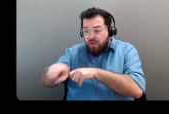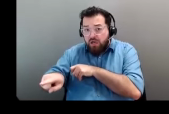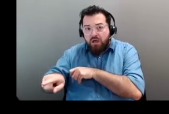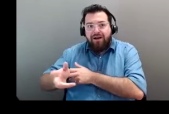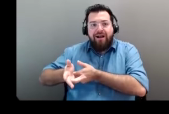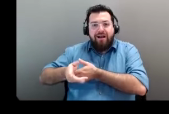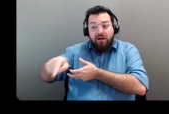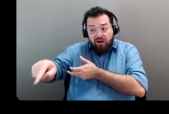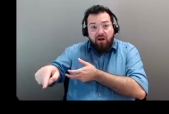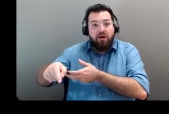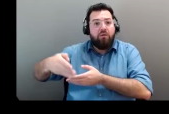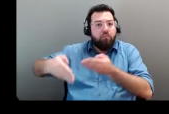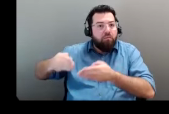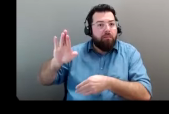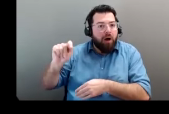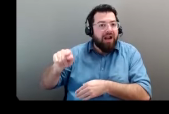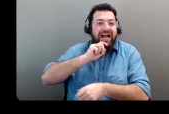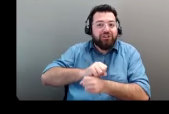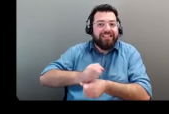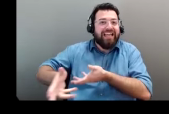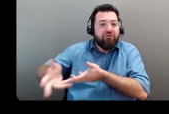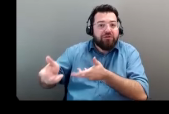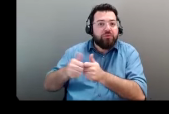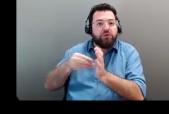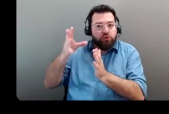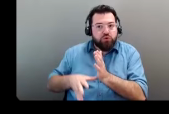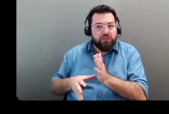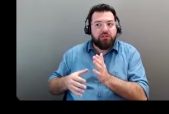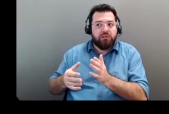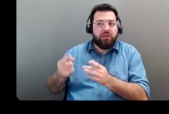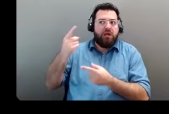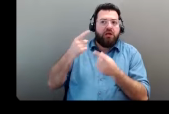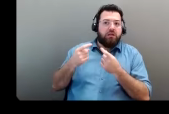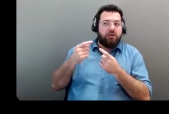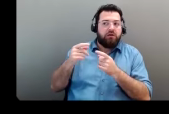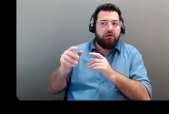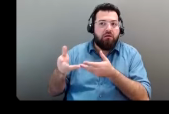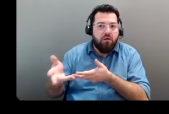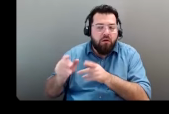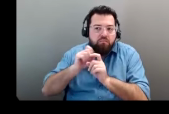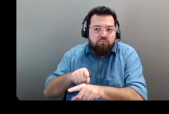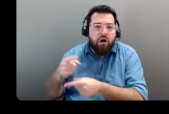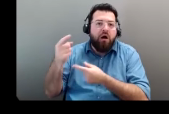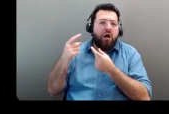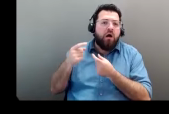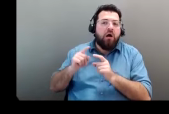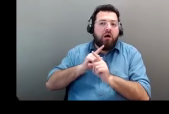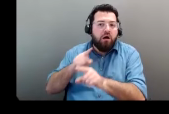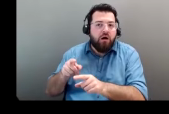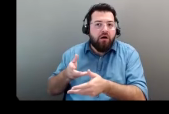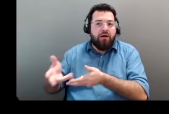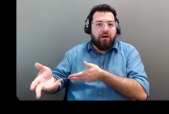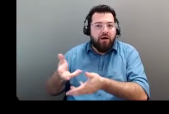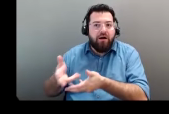how well they have comprehended that topic. So that has been used now. We've evolved